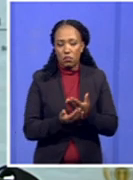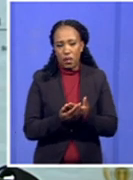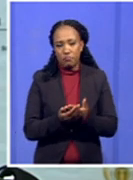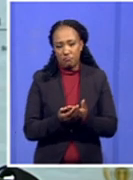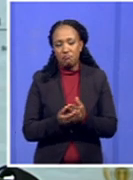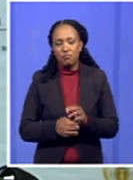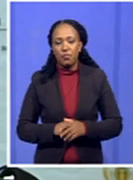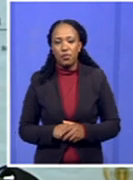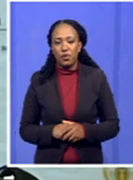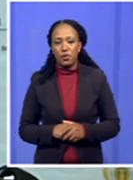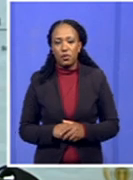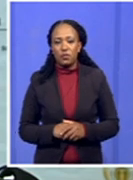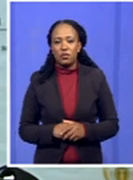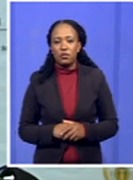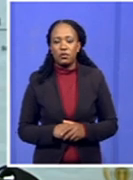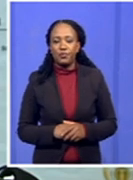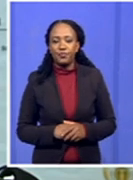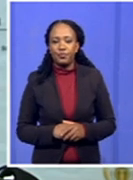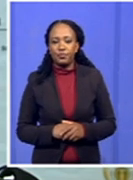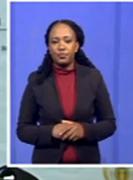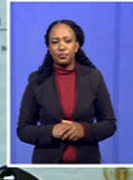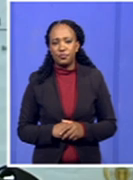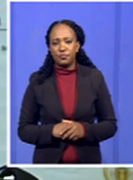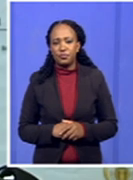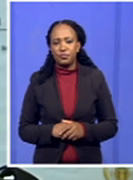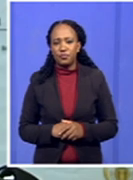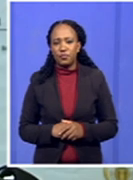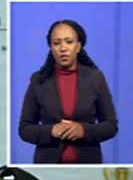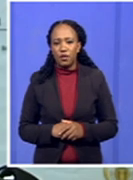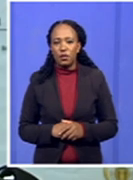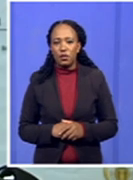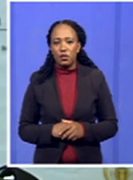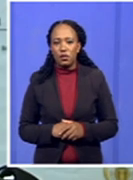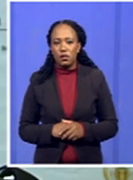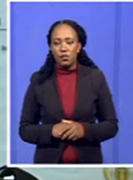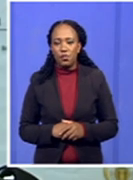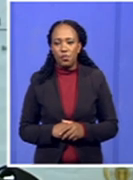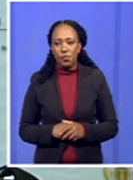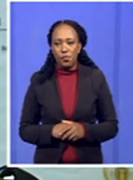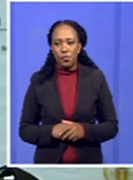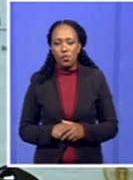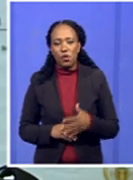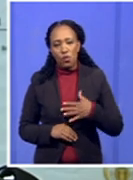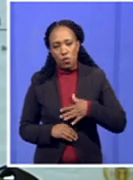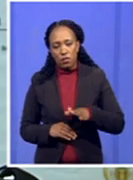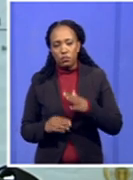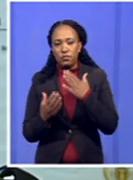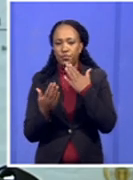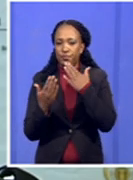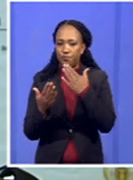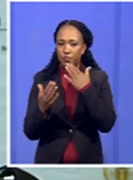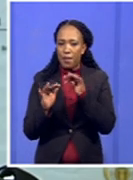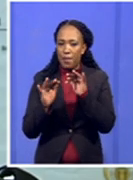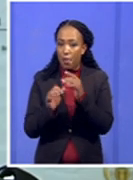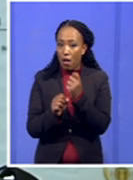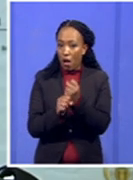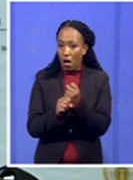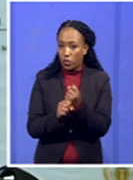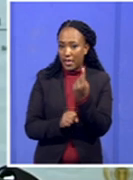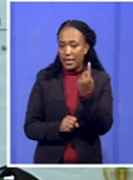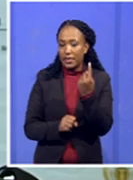that remedial action. So we want to thank appreciate the people of Gauteng and all the